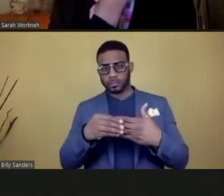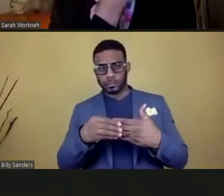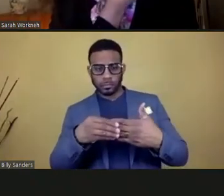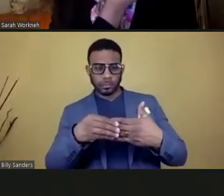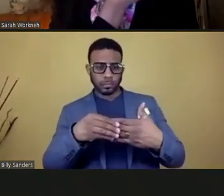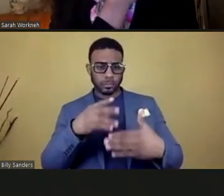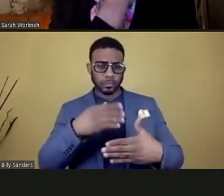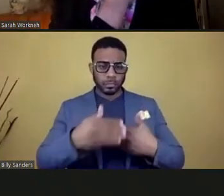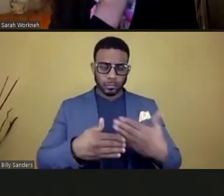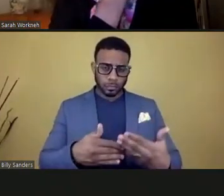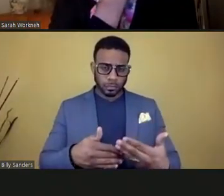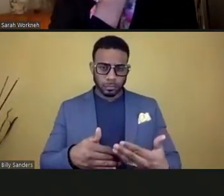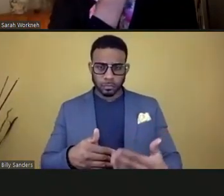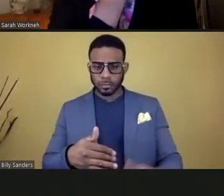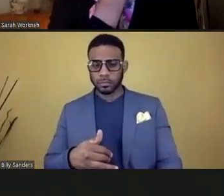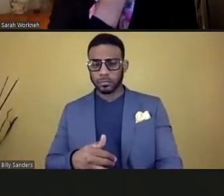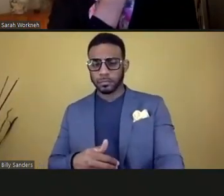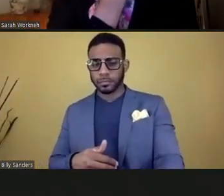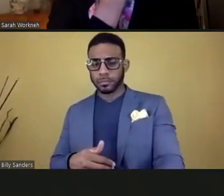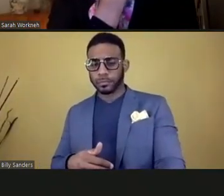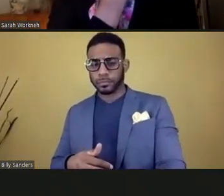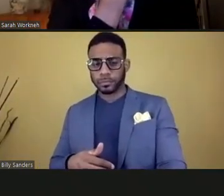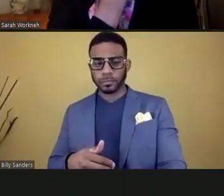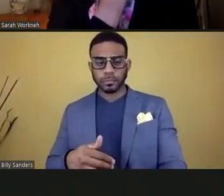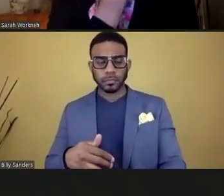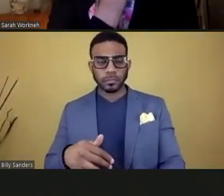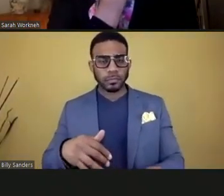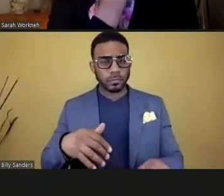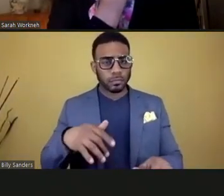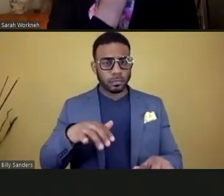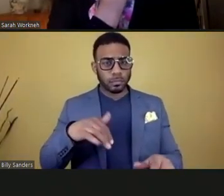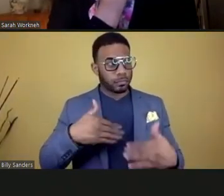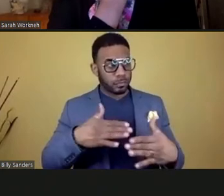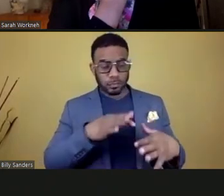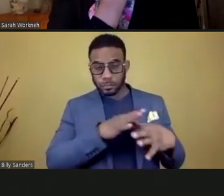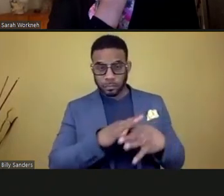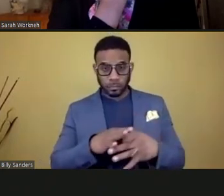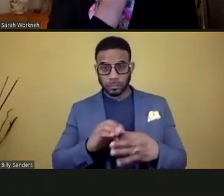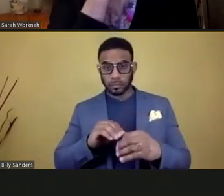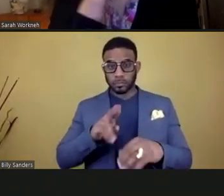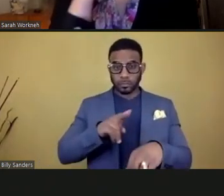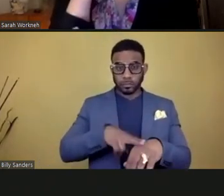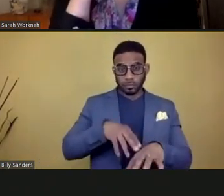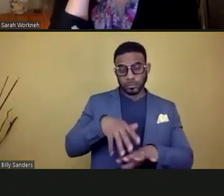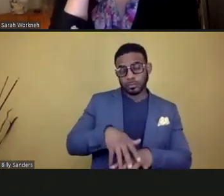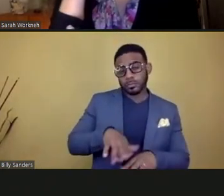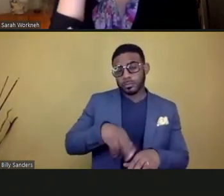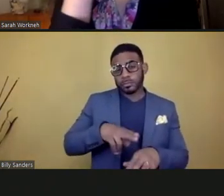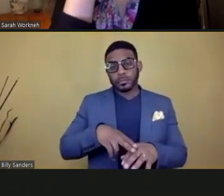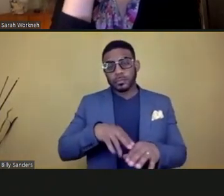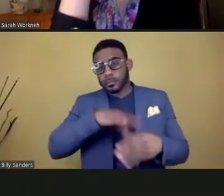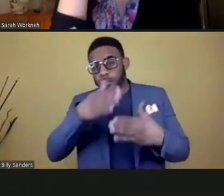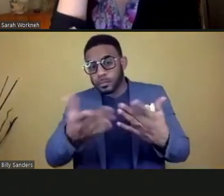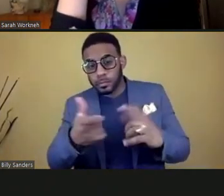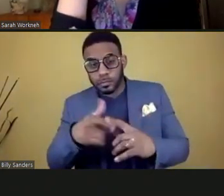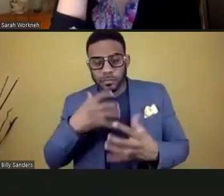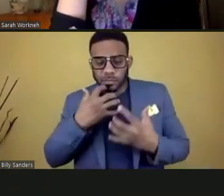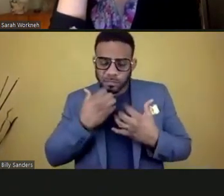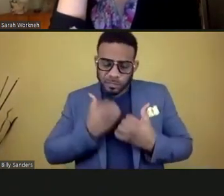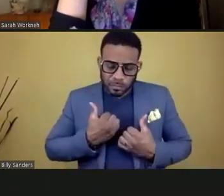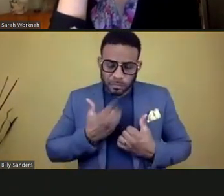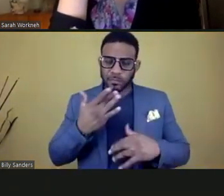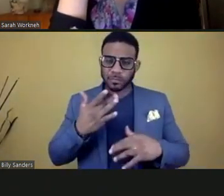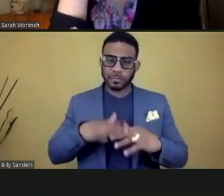in a more flexible process, one that allows the journey to occur more organically and outcomes to evolve from passion rather